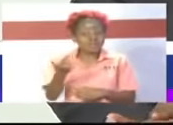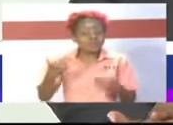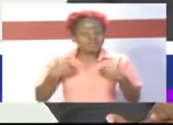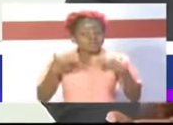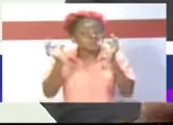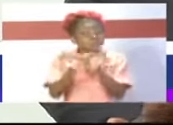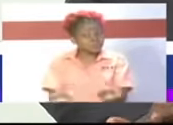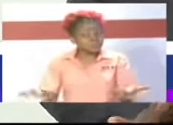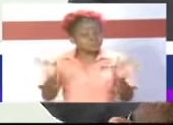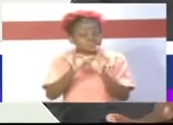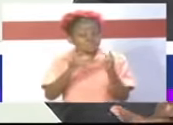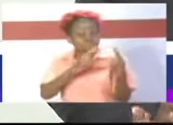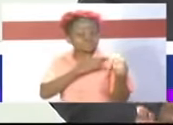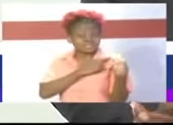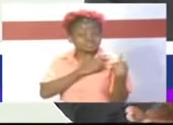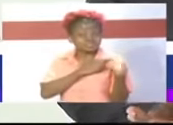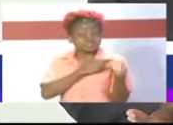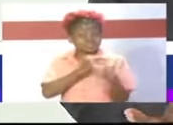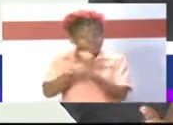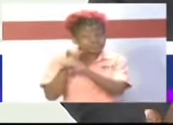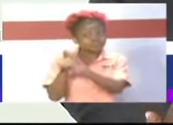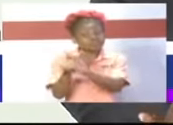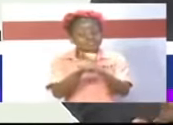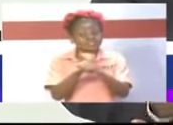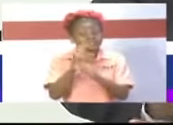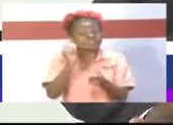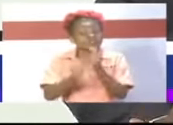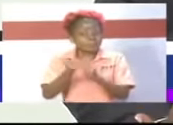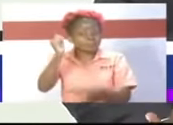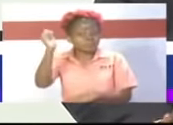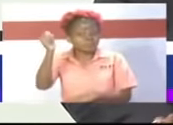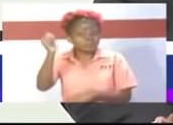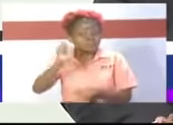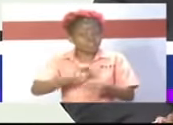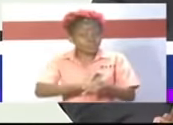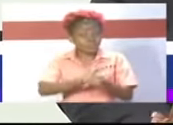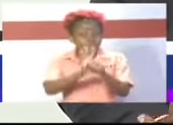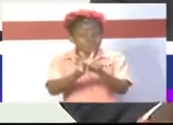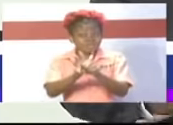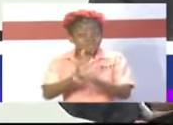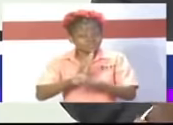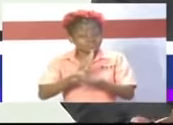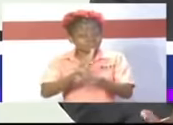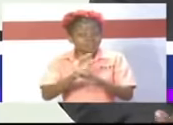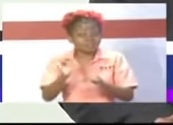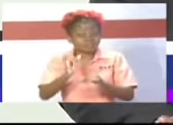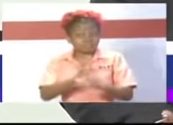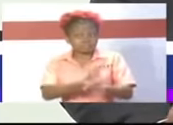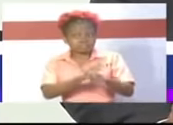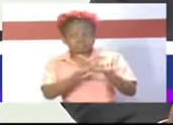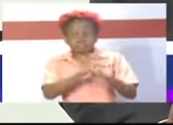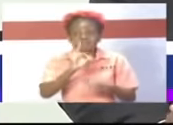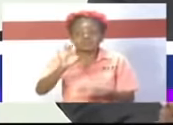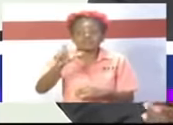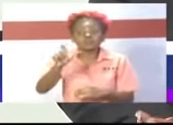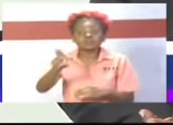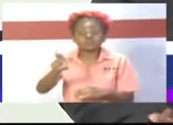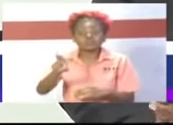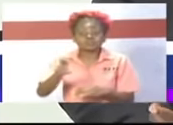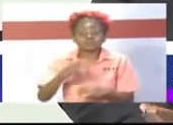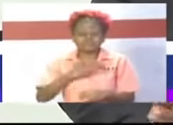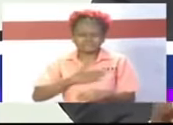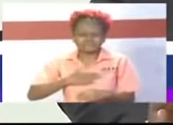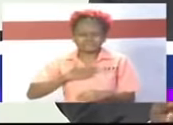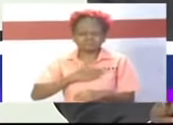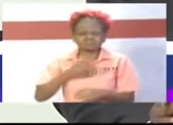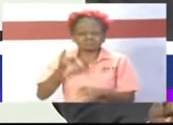in protecting Trinidad and Tobago from COVID-19 and the flu. Keep making the responsible decisions